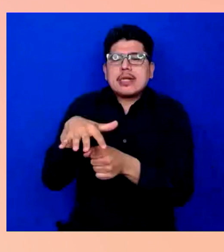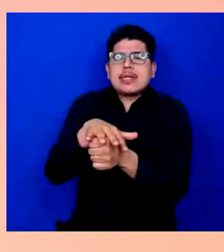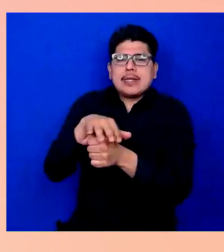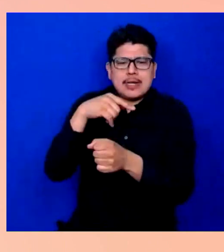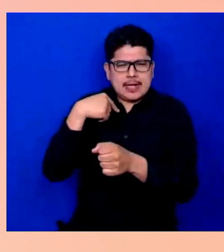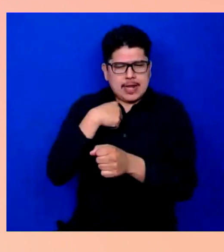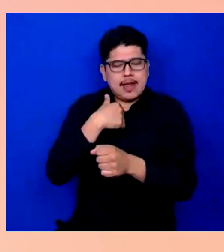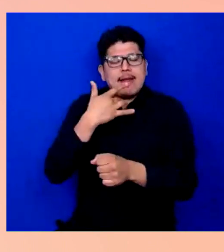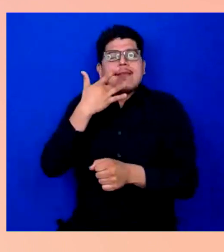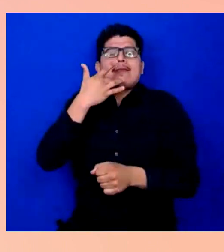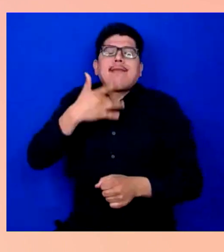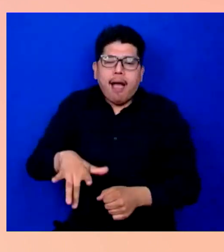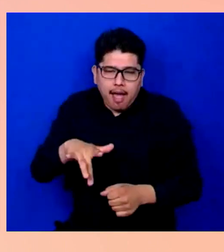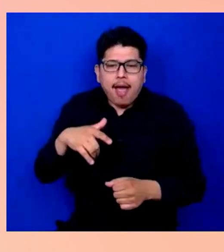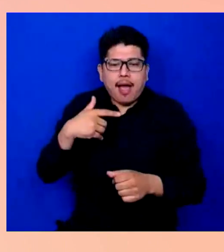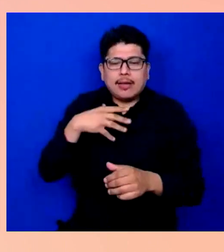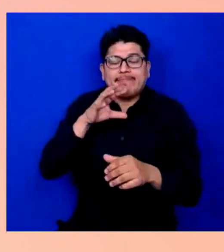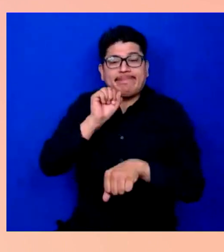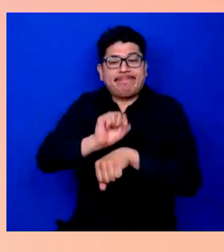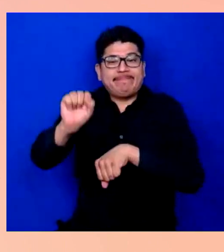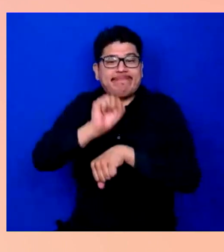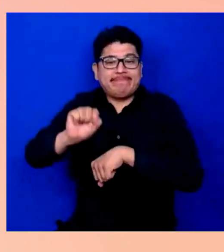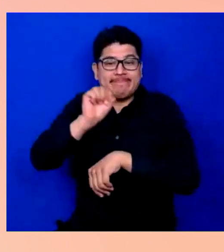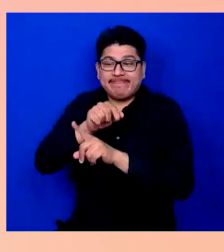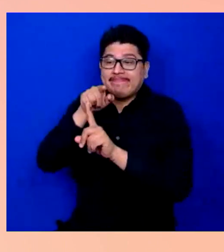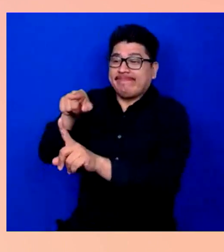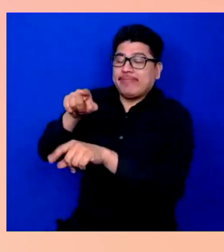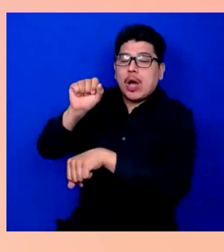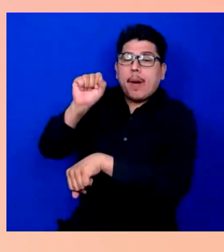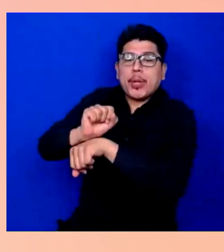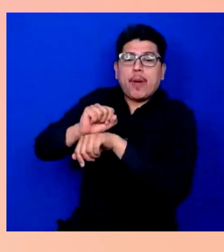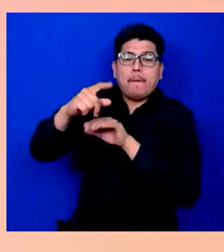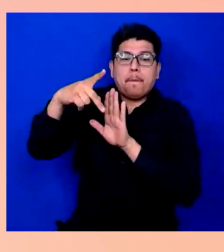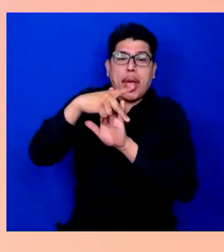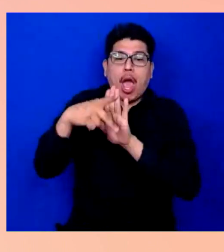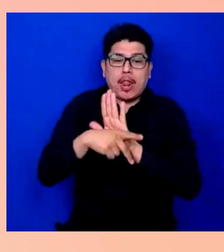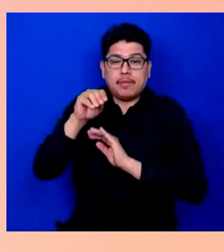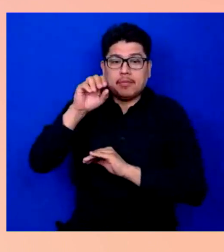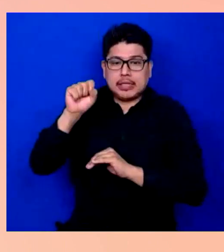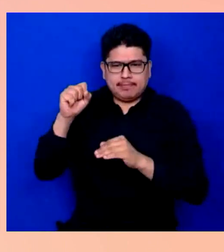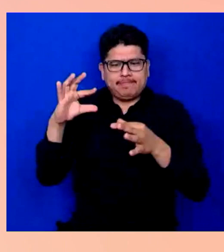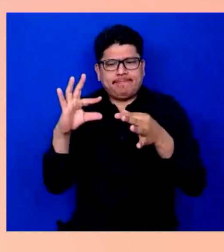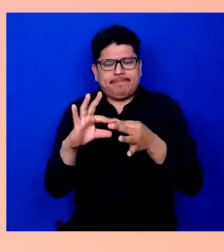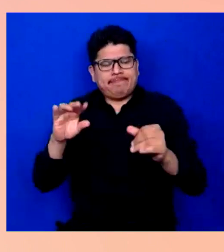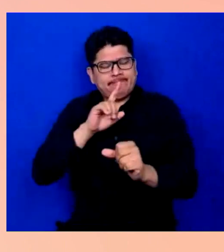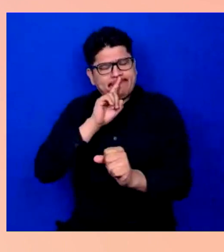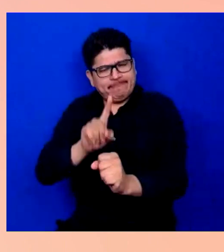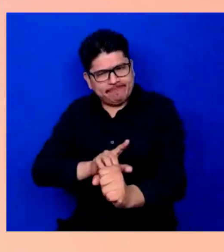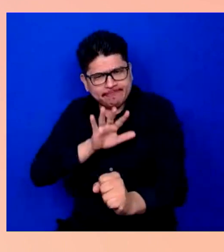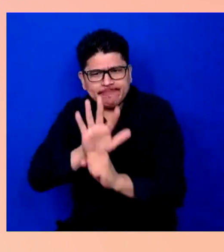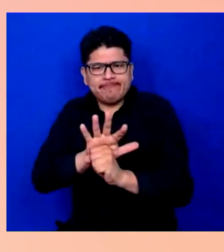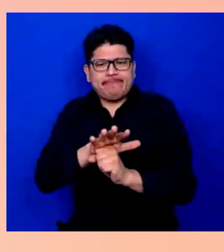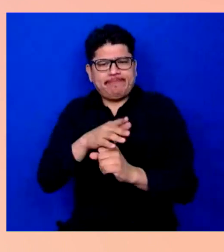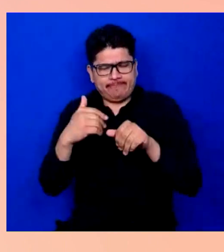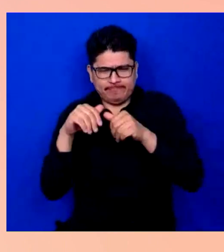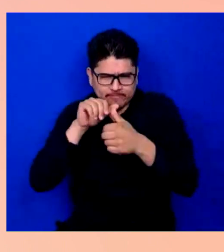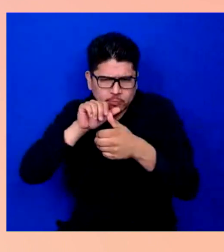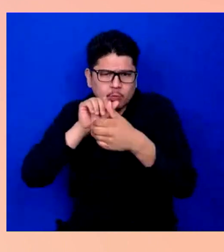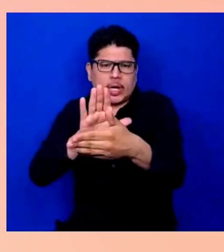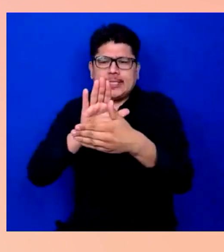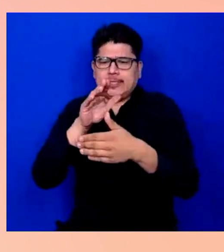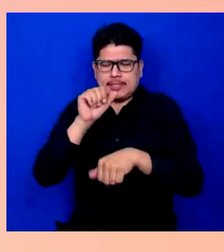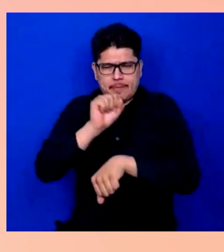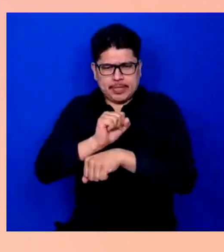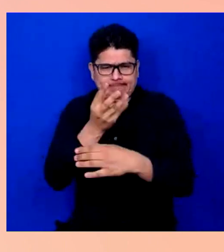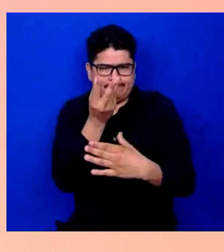employment policy. Microsoft has a stated commitment to addressing the unemployment gap, which exists in the United